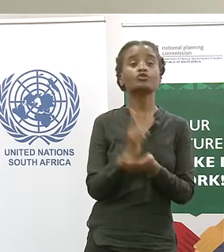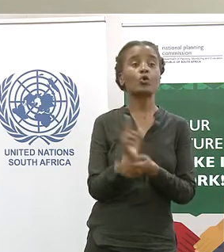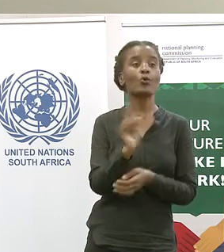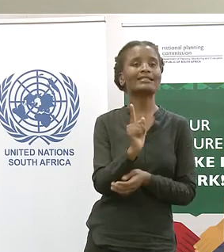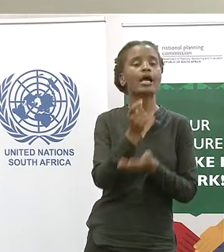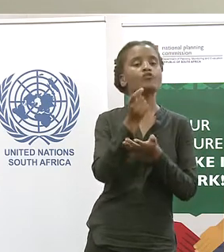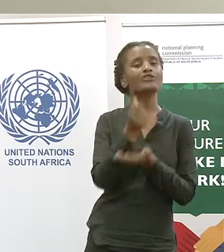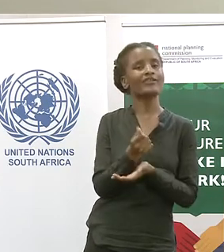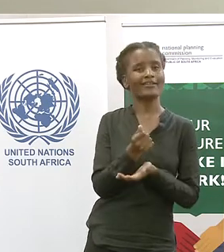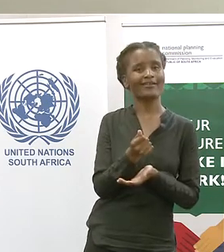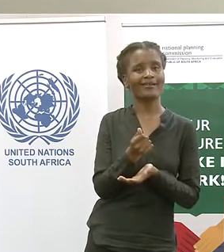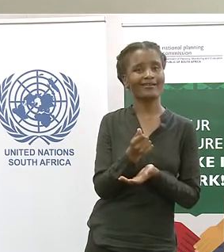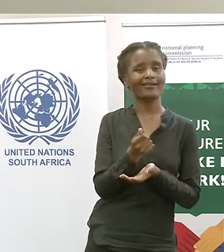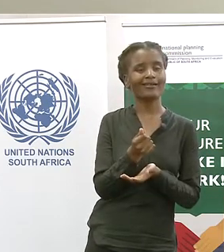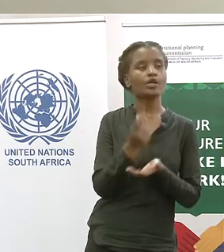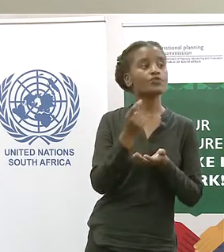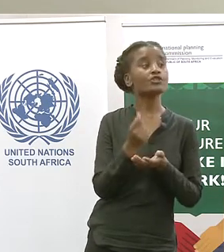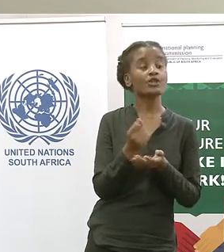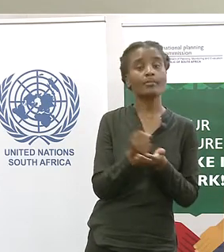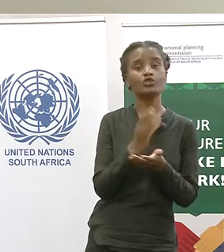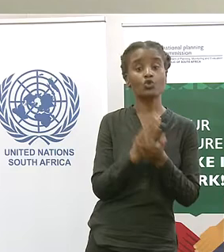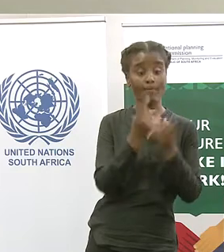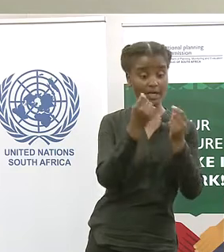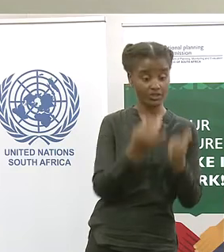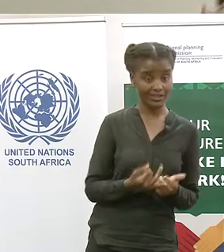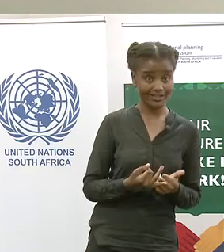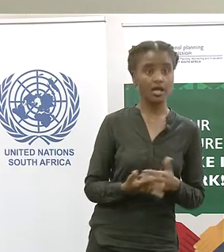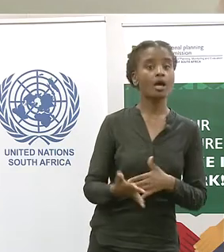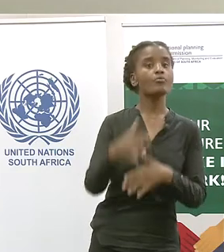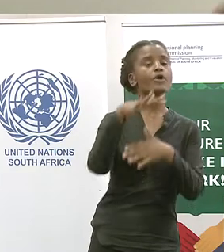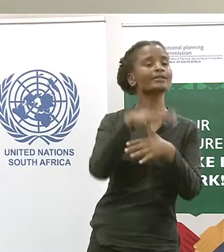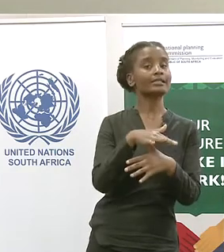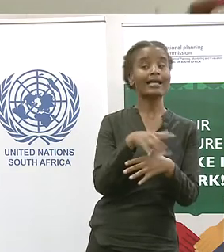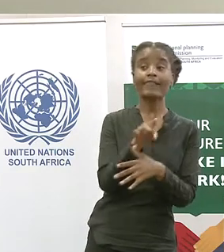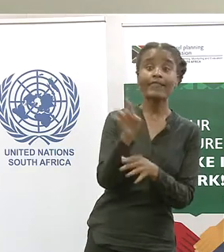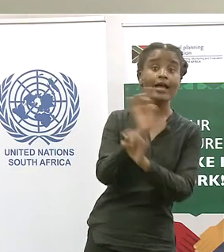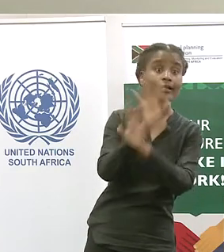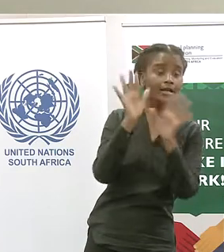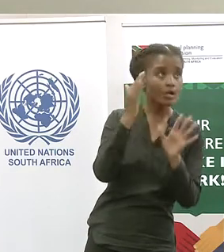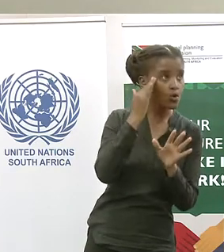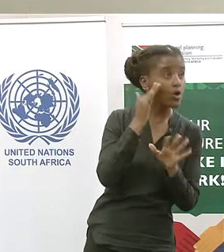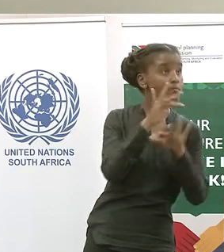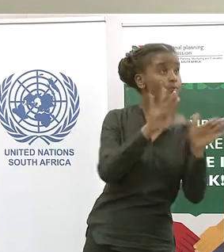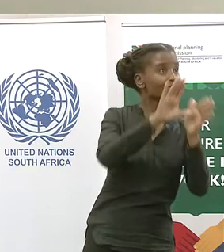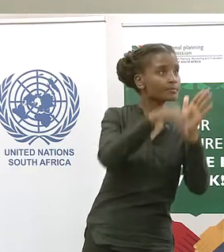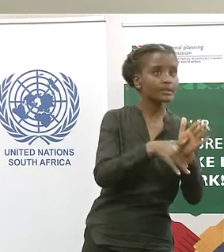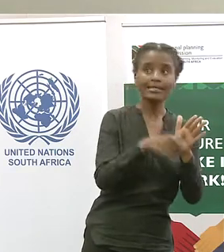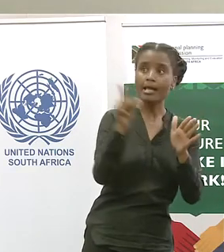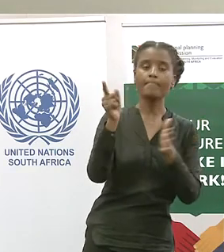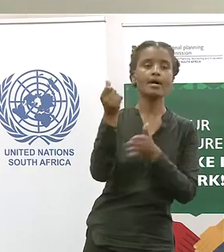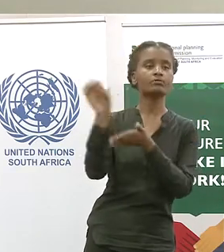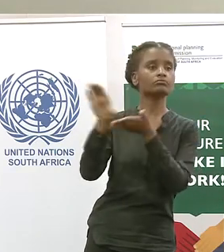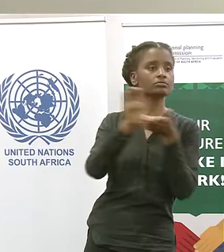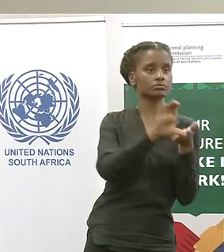that budget. Make sure that Department of Energy is clear with the budget on the spending for people across the board, all of them, I